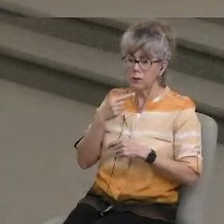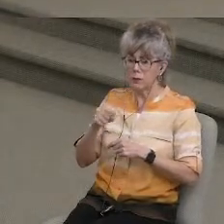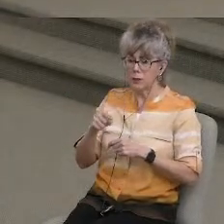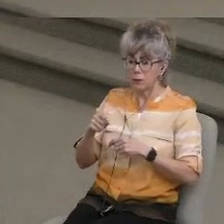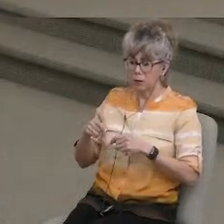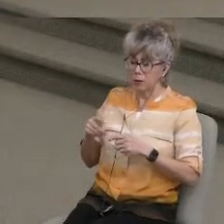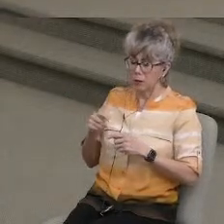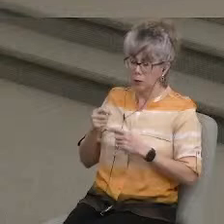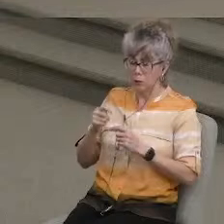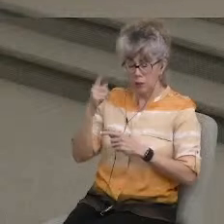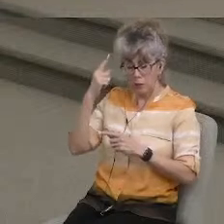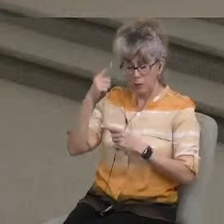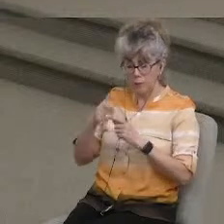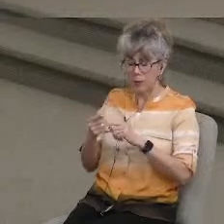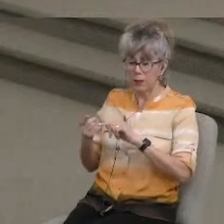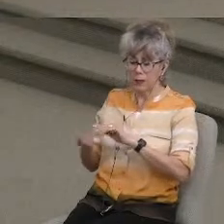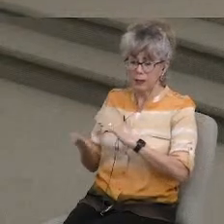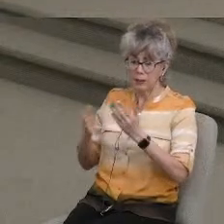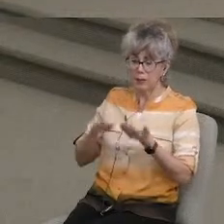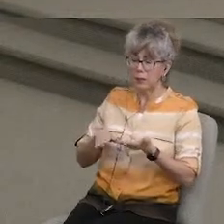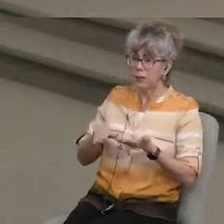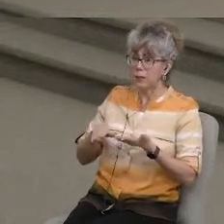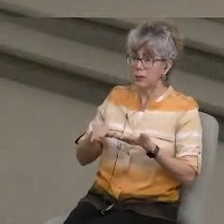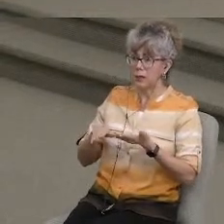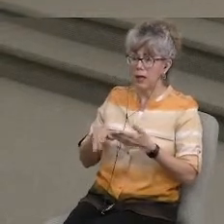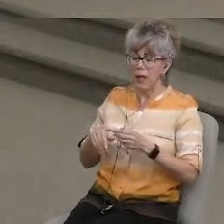death, this tomb will be opened.